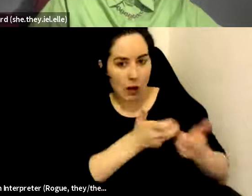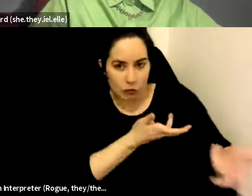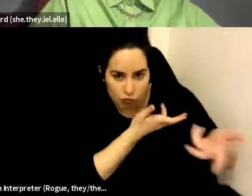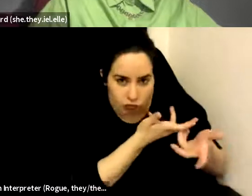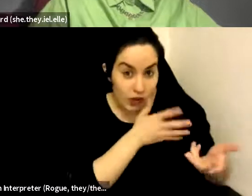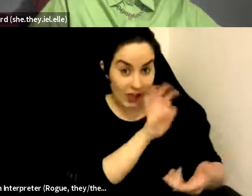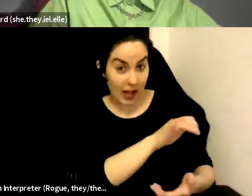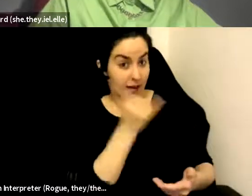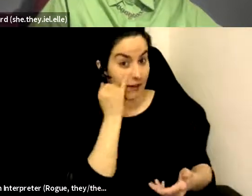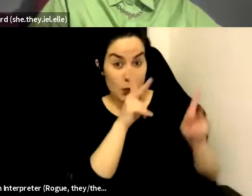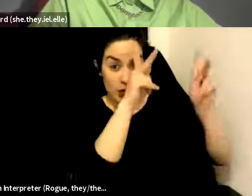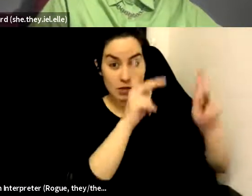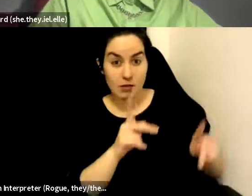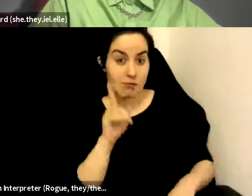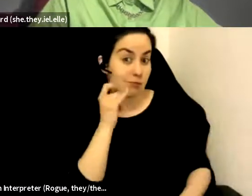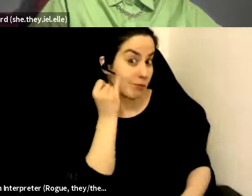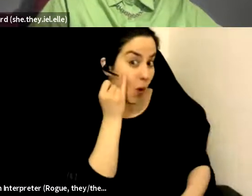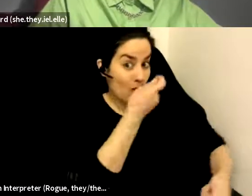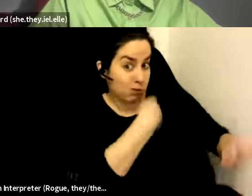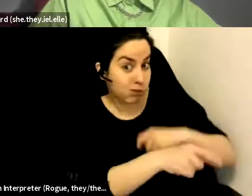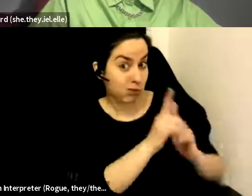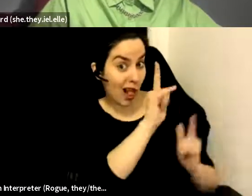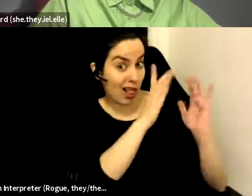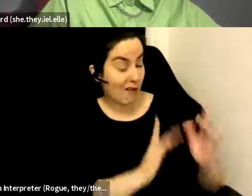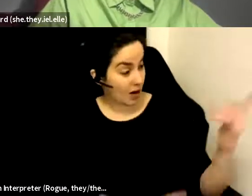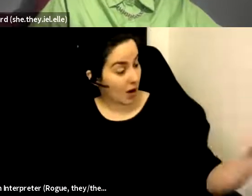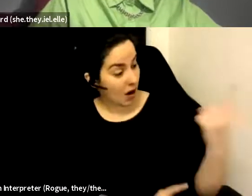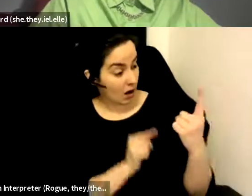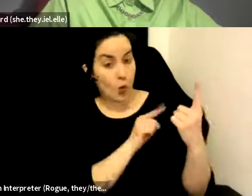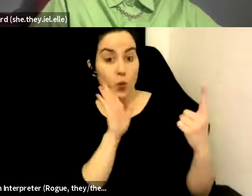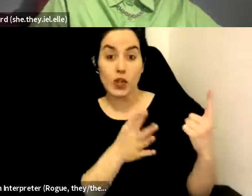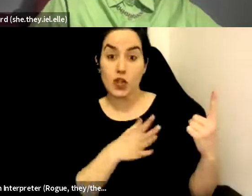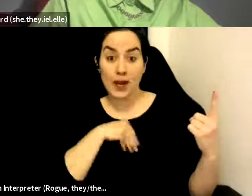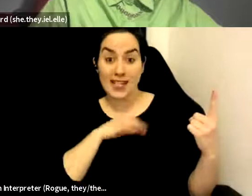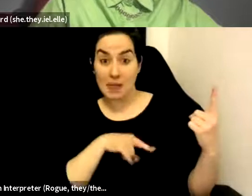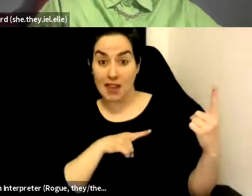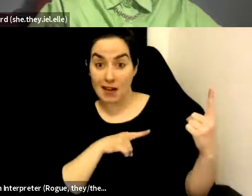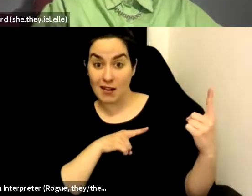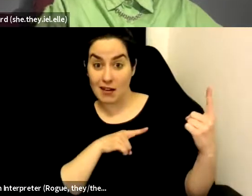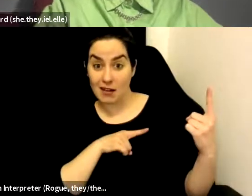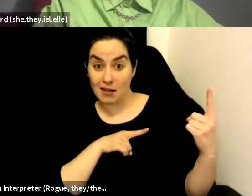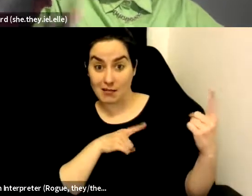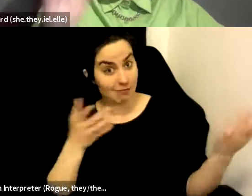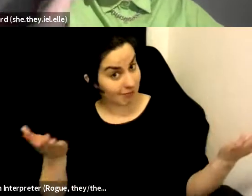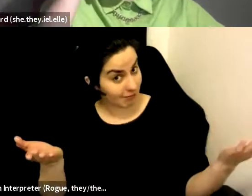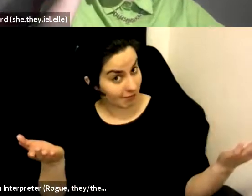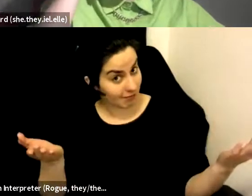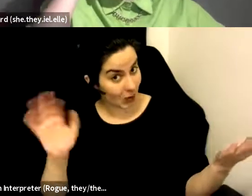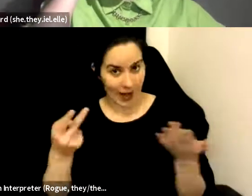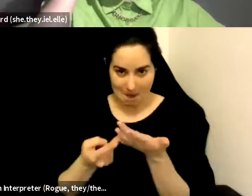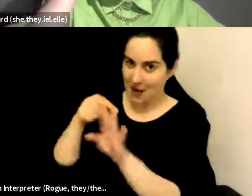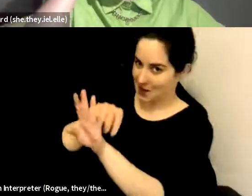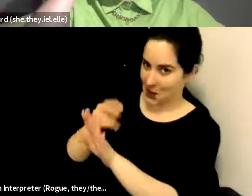lover, would you want somebody to treat you in that way? I think I'll take it back to a metaphor and then